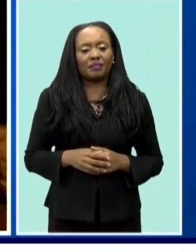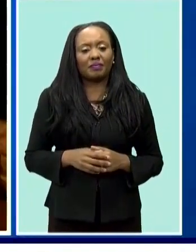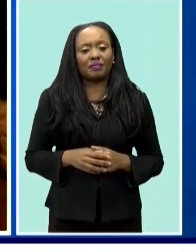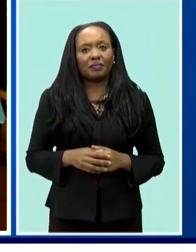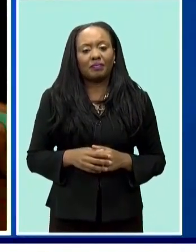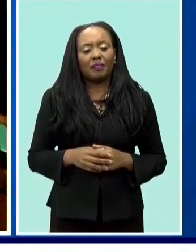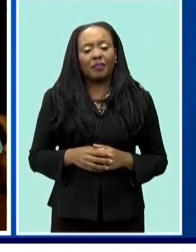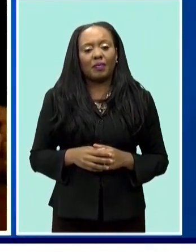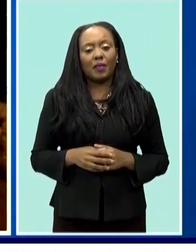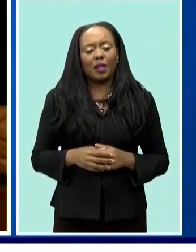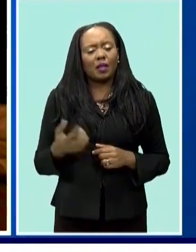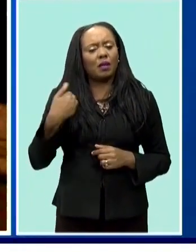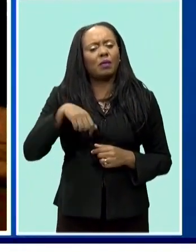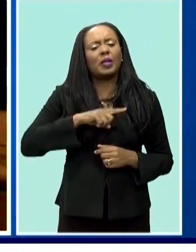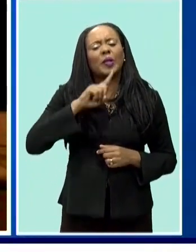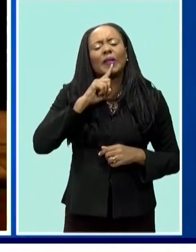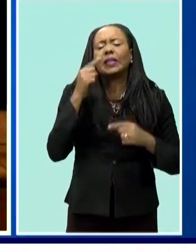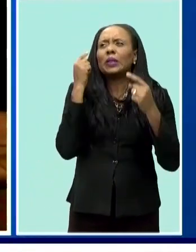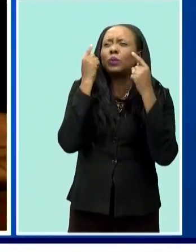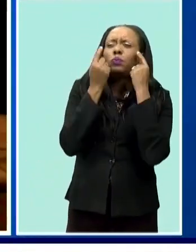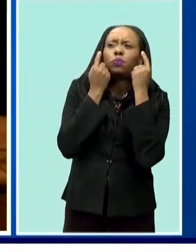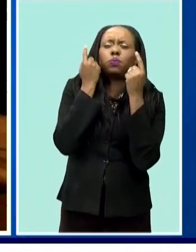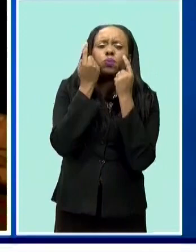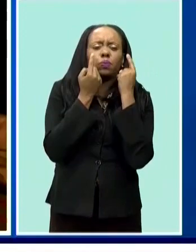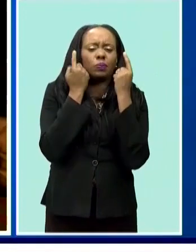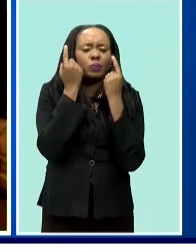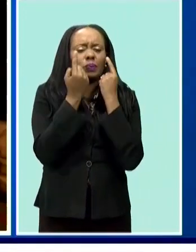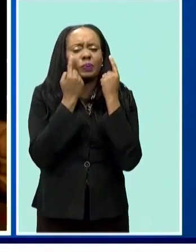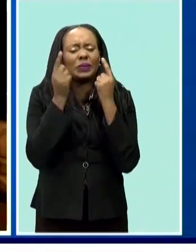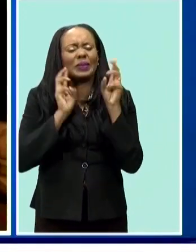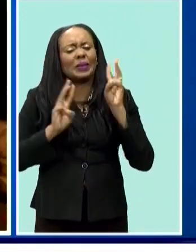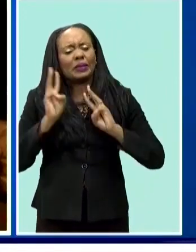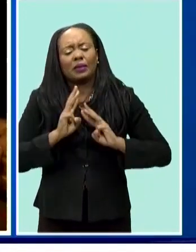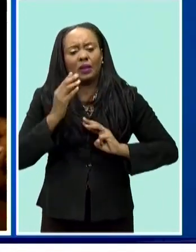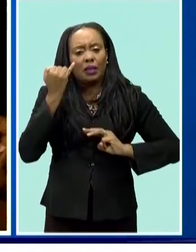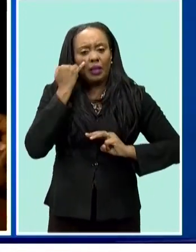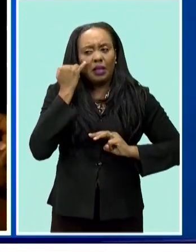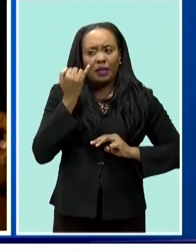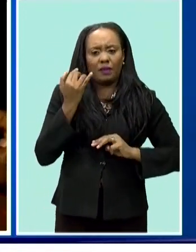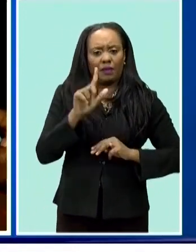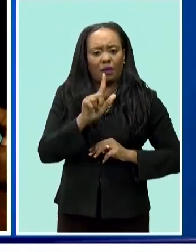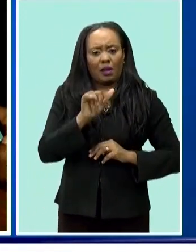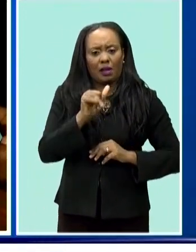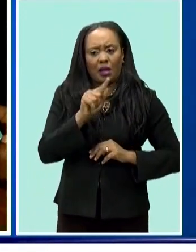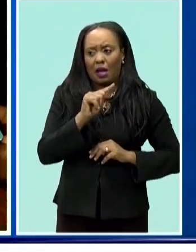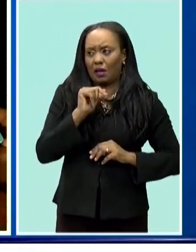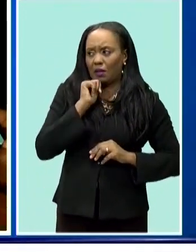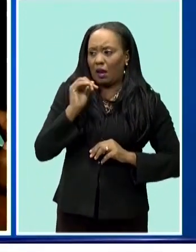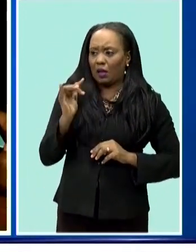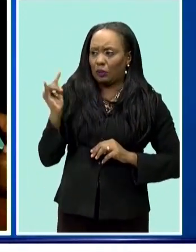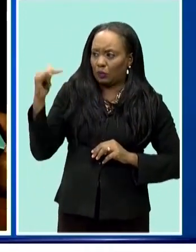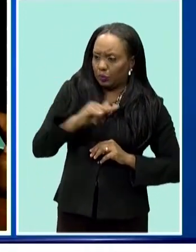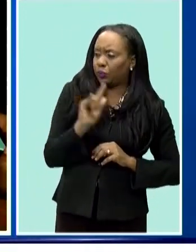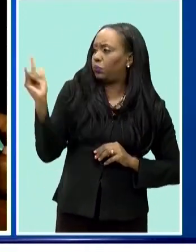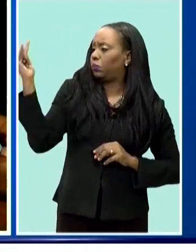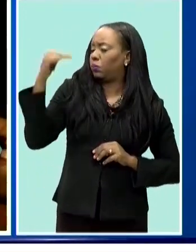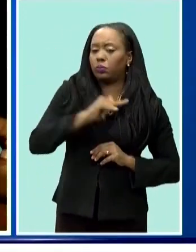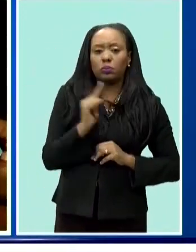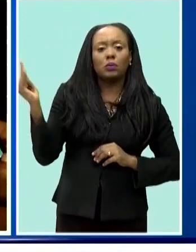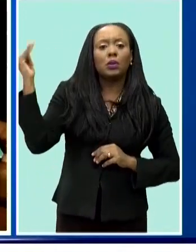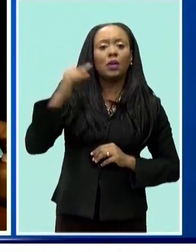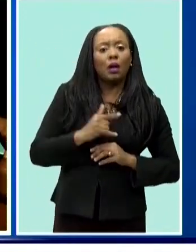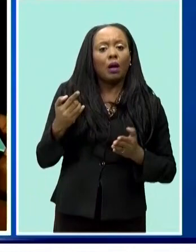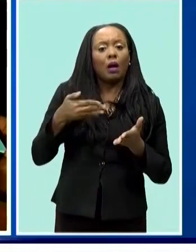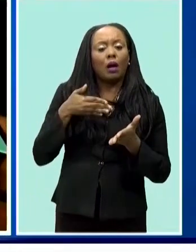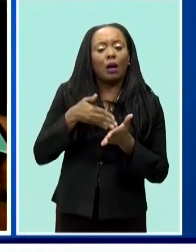We are concerned if there is a reduction of air service out of the Caribbean into Barbados through